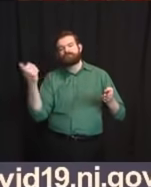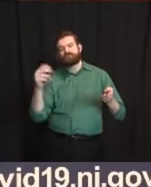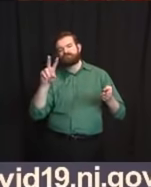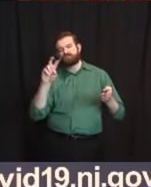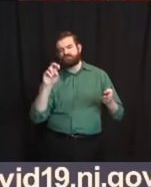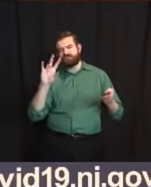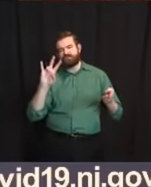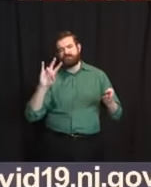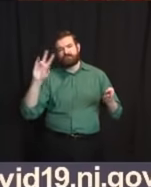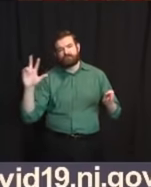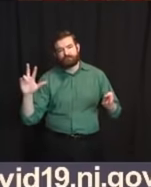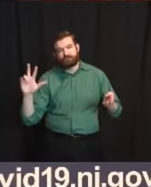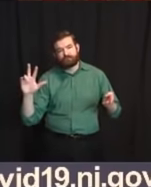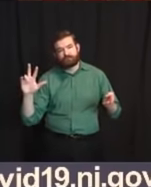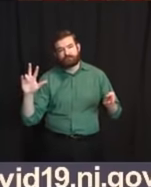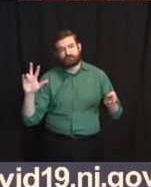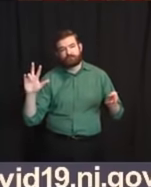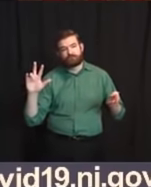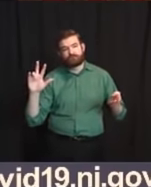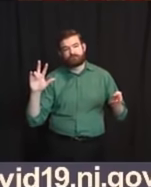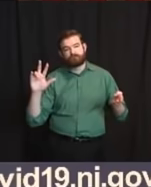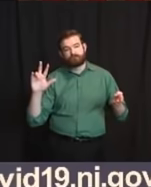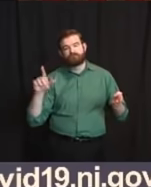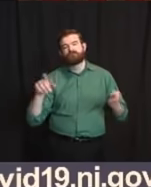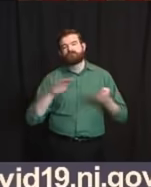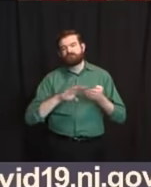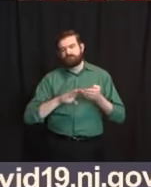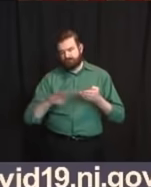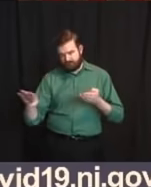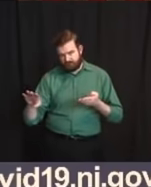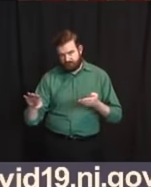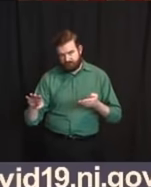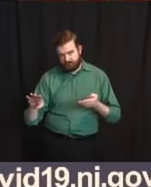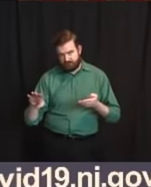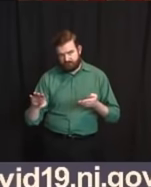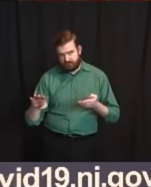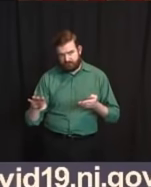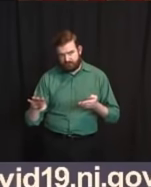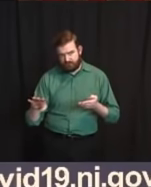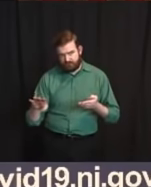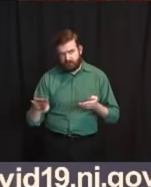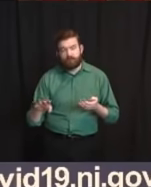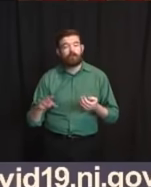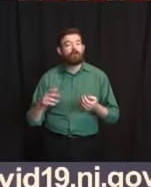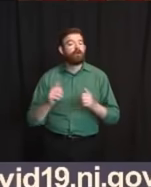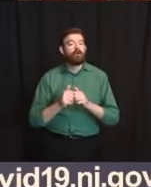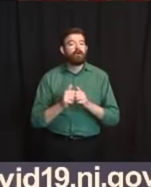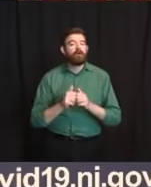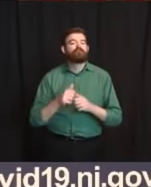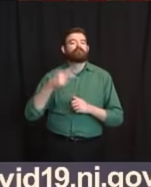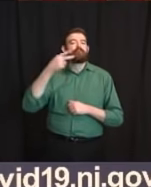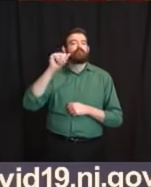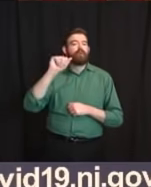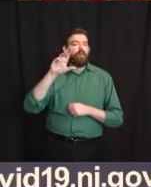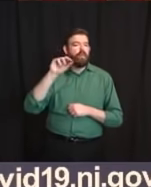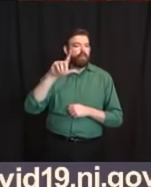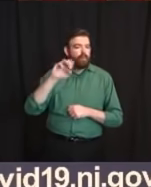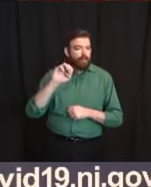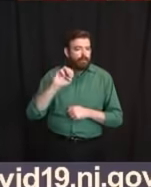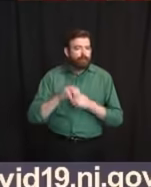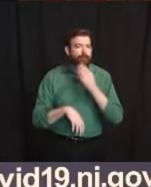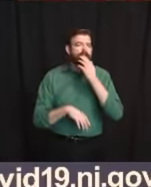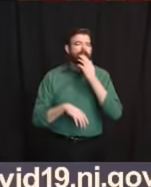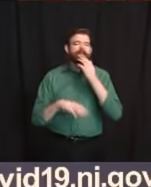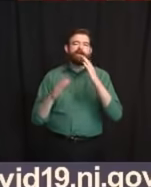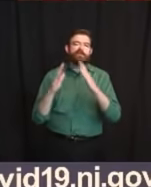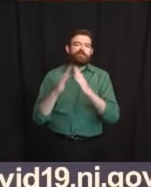273 who have been discharged from the state parole board's residential community programs as part of their mitigation efforts.